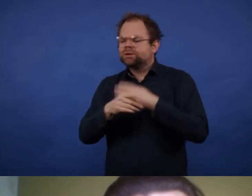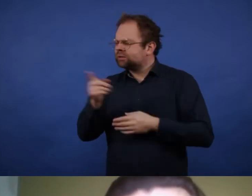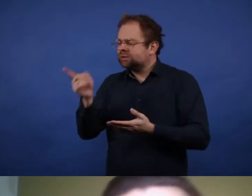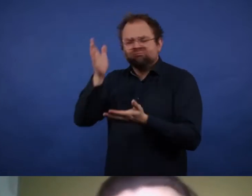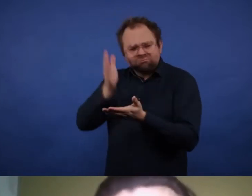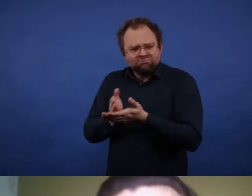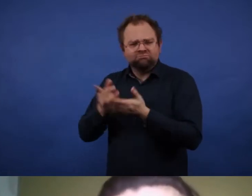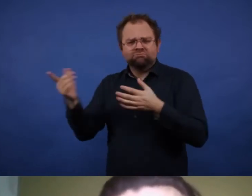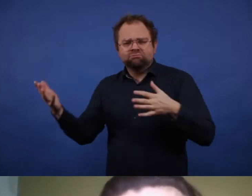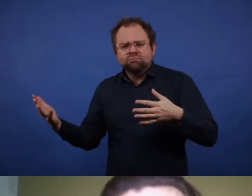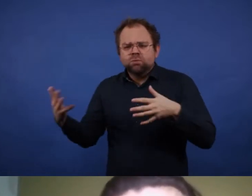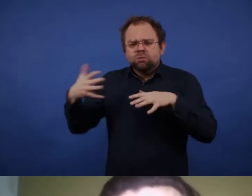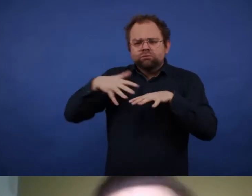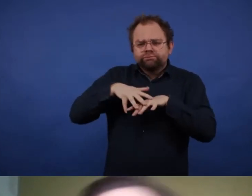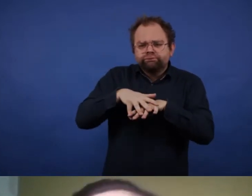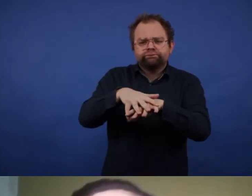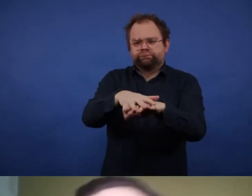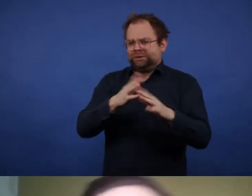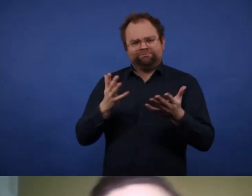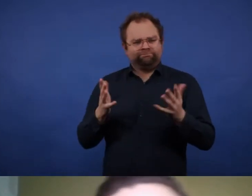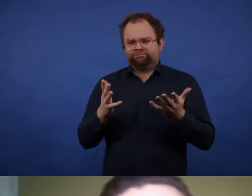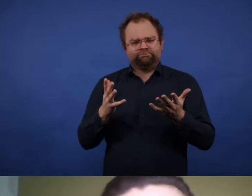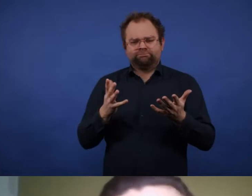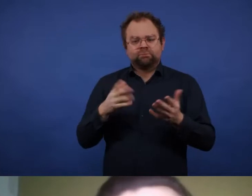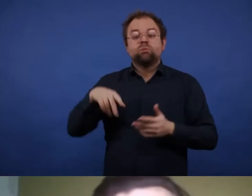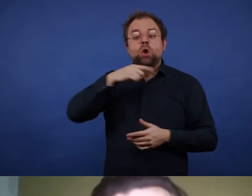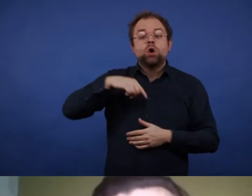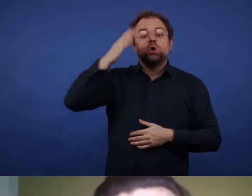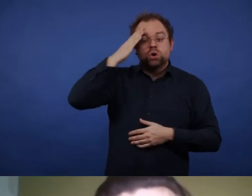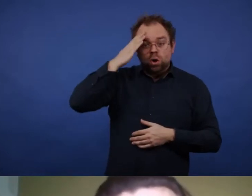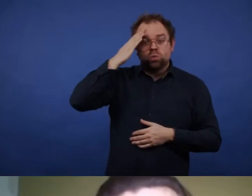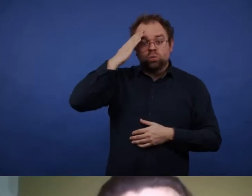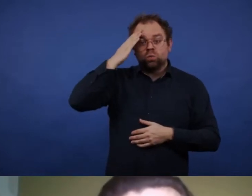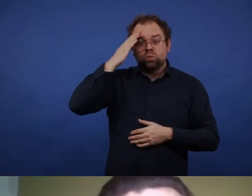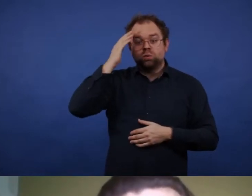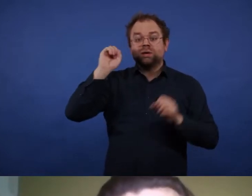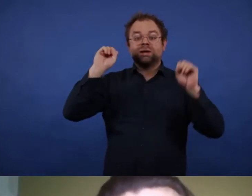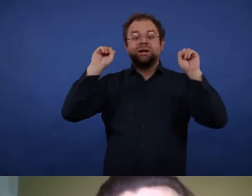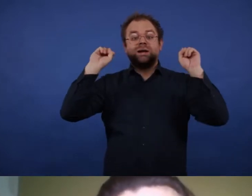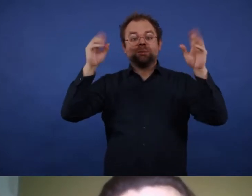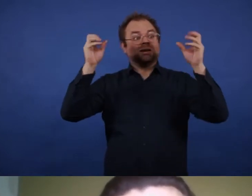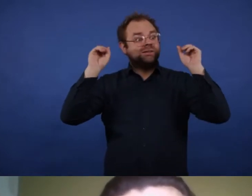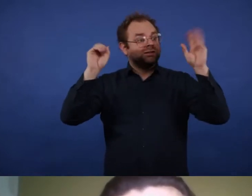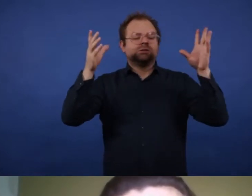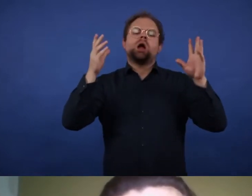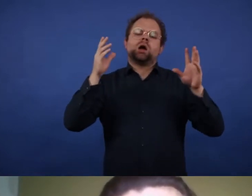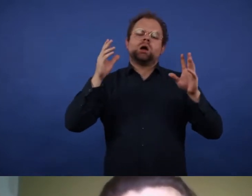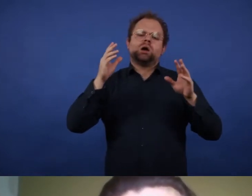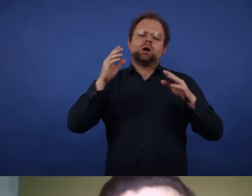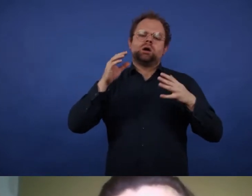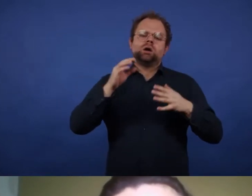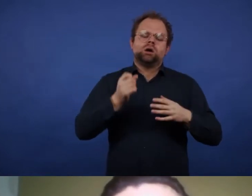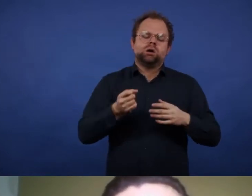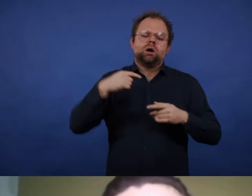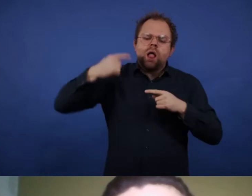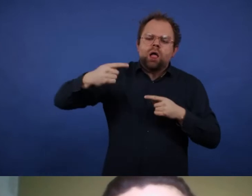the exception. And in natural times, we need not to forget our duty towards people with disability in